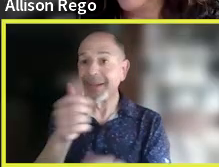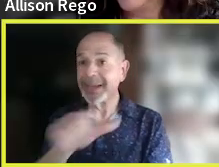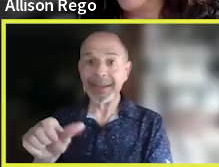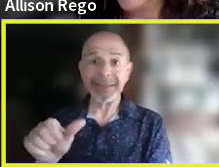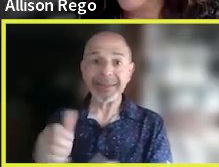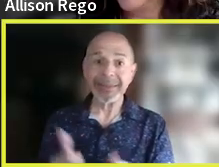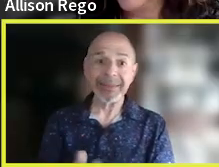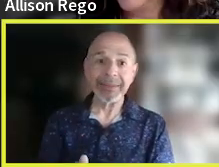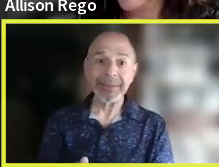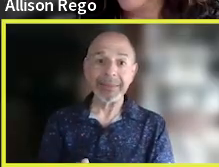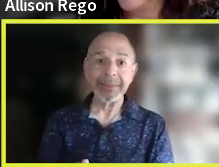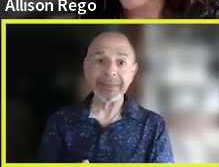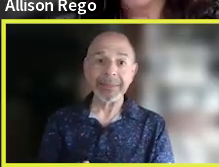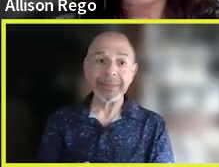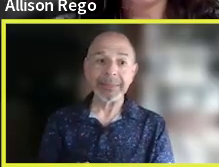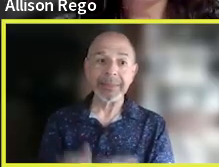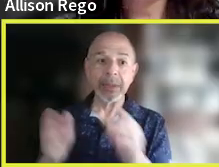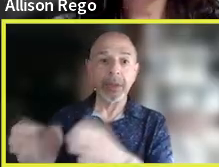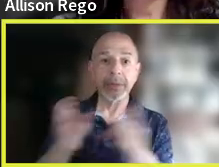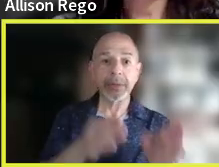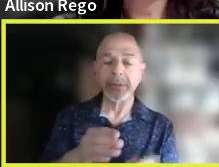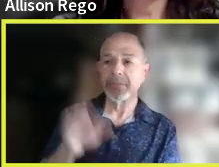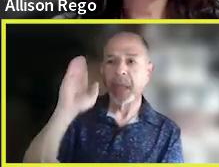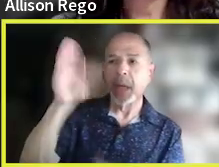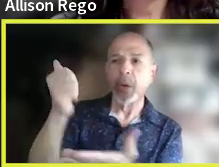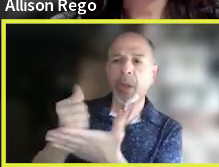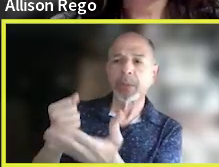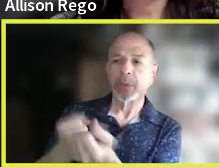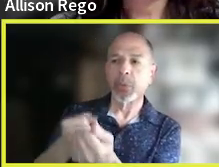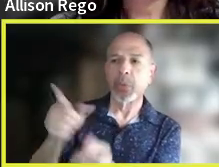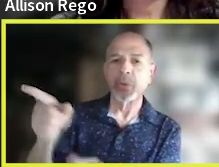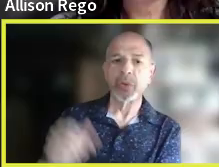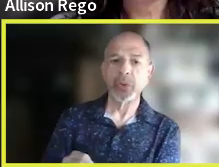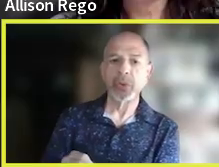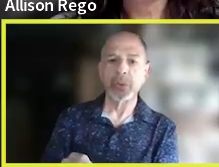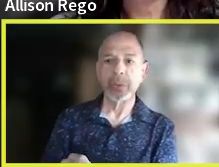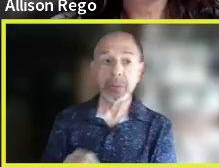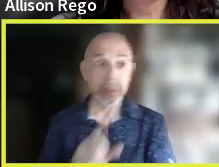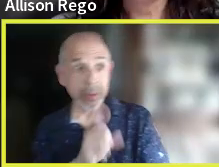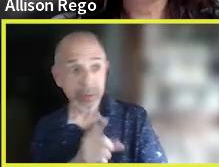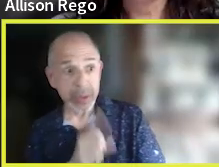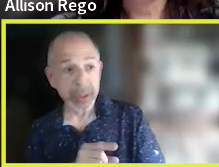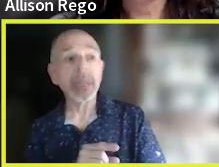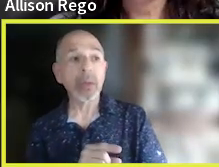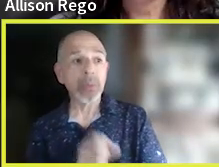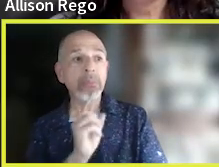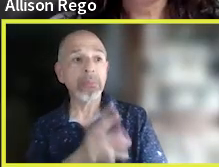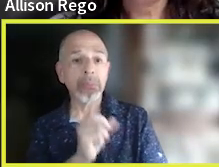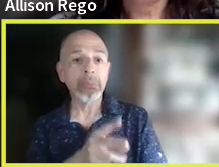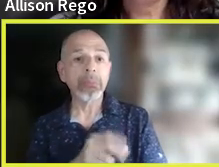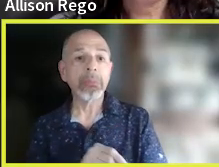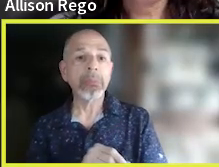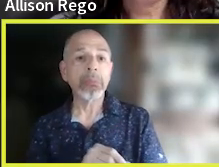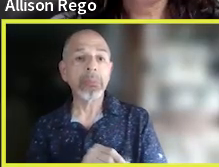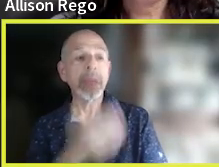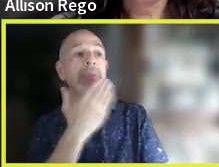get in touch with you about the perspectives. The pilot project? Pilot program, yes. Oh, all right. Thanks,